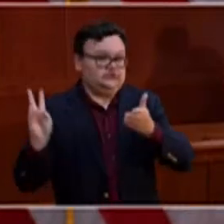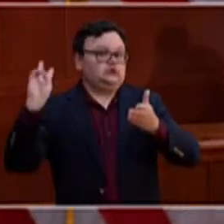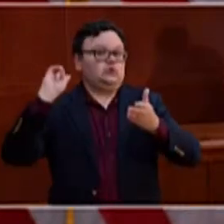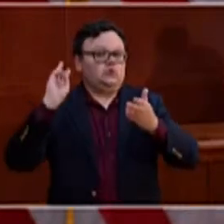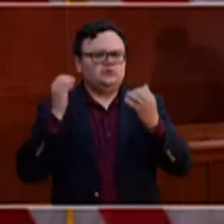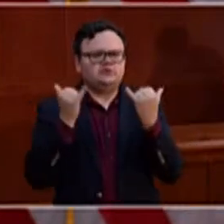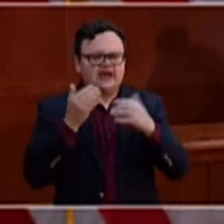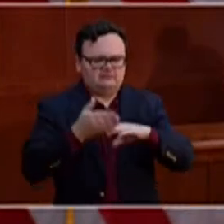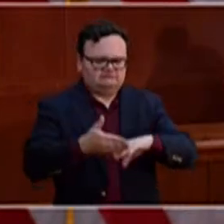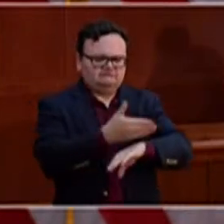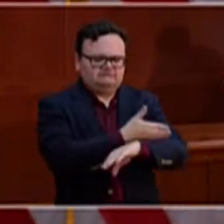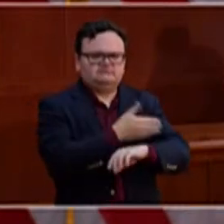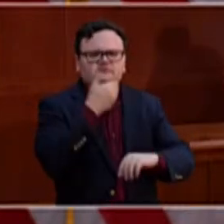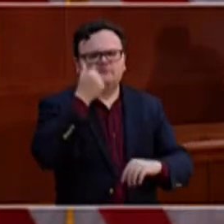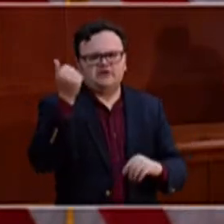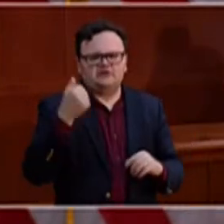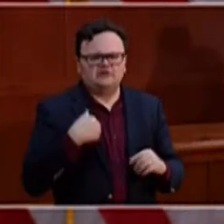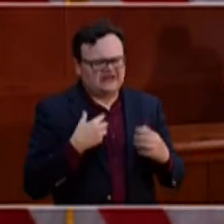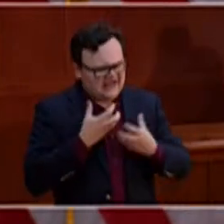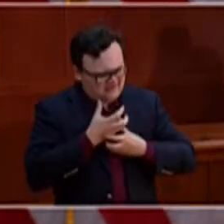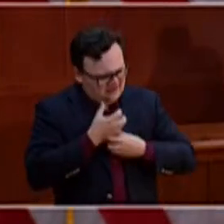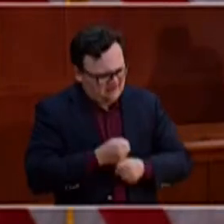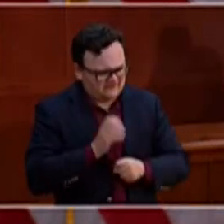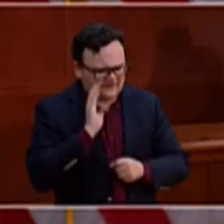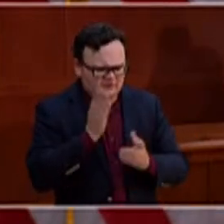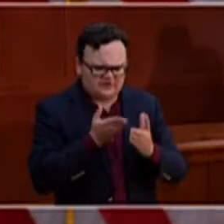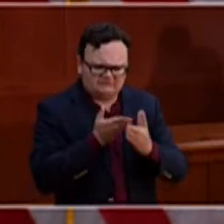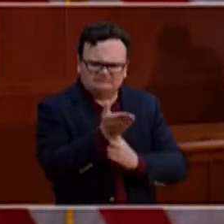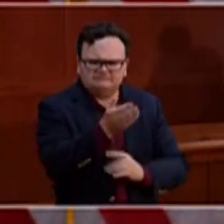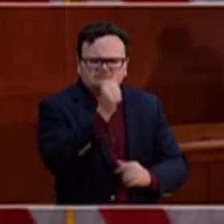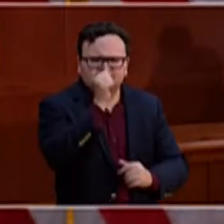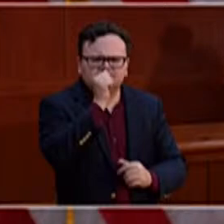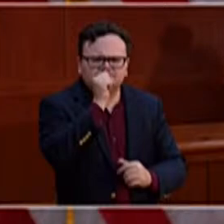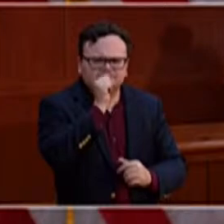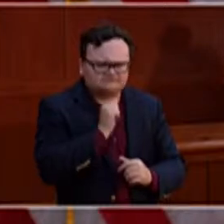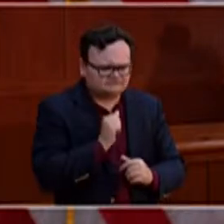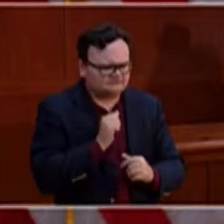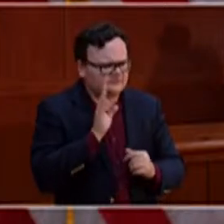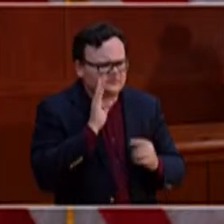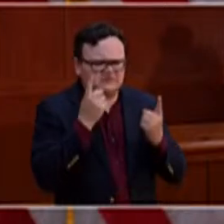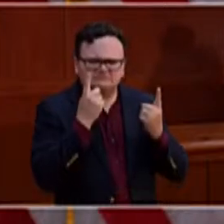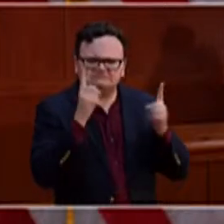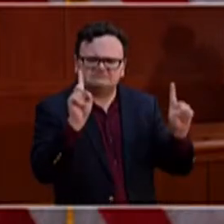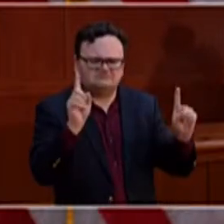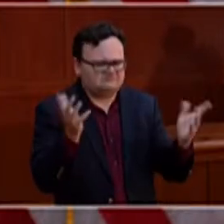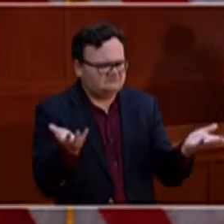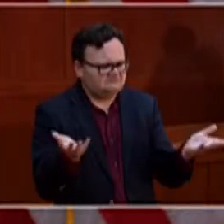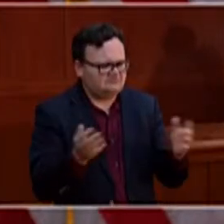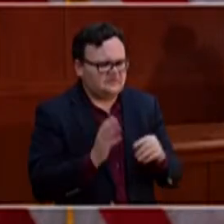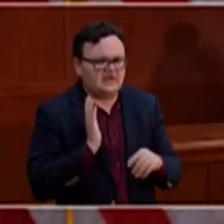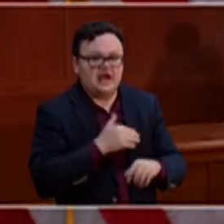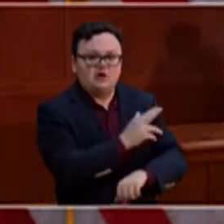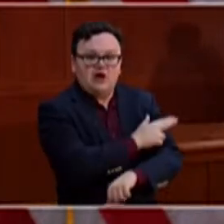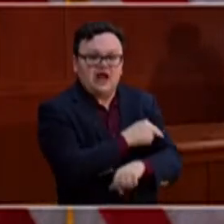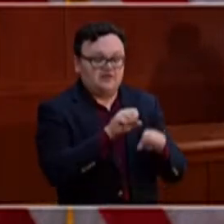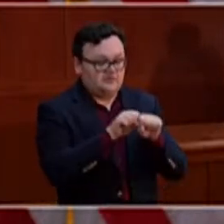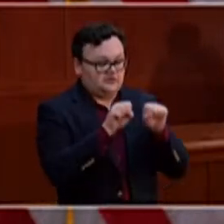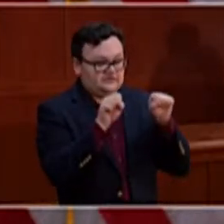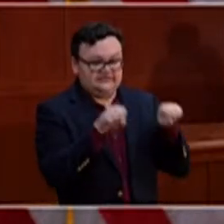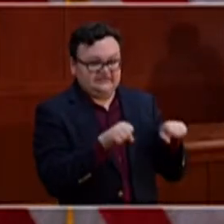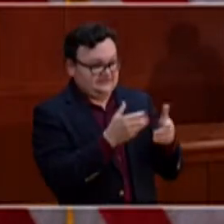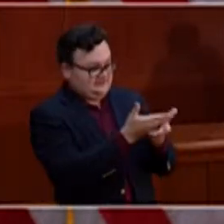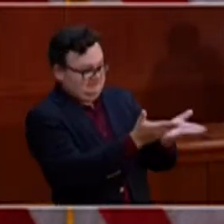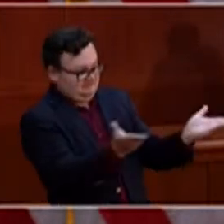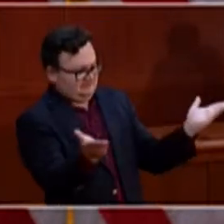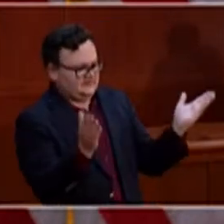I'm confident, we're going to get through this. I'm confident that the folks here in our hospital system are going to continue to do a great job. They'll be able to meet the